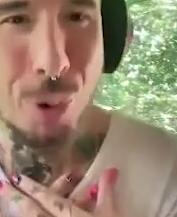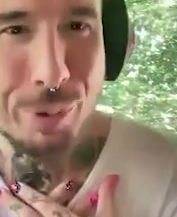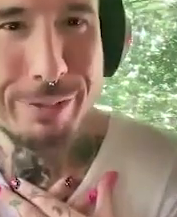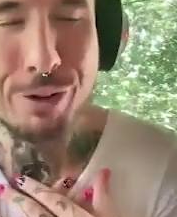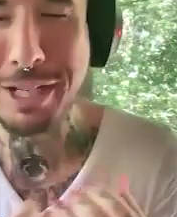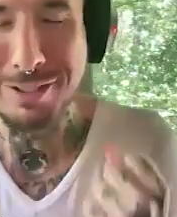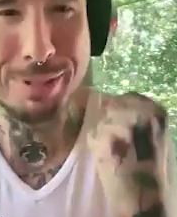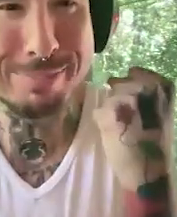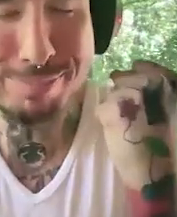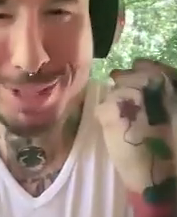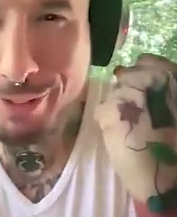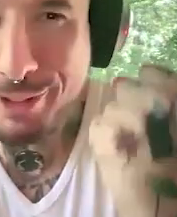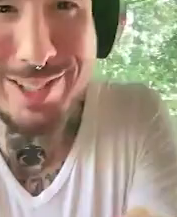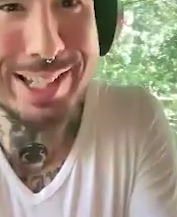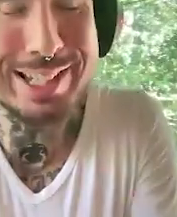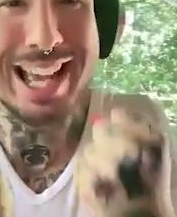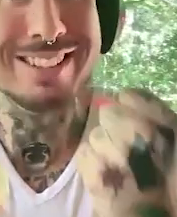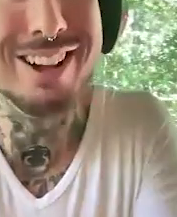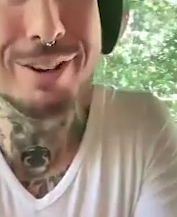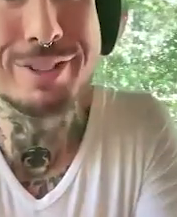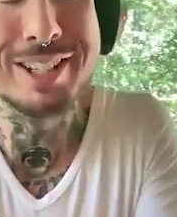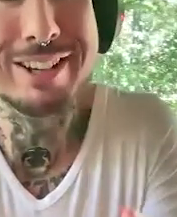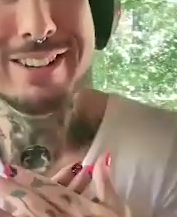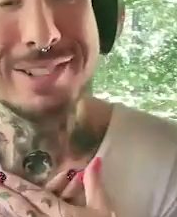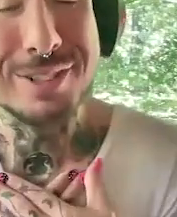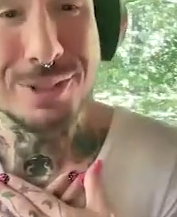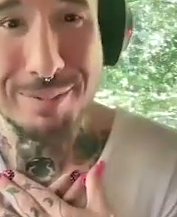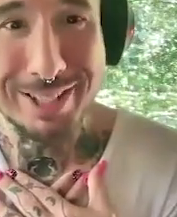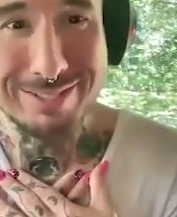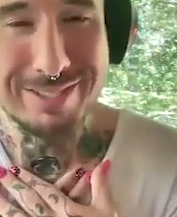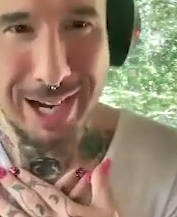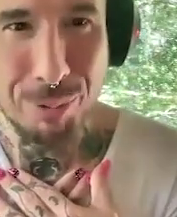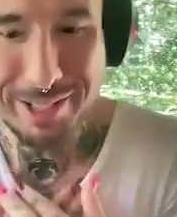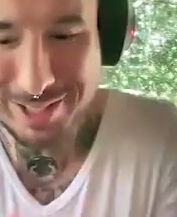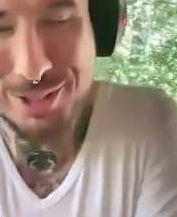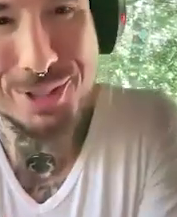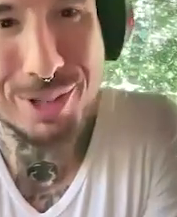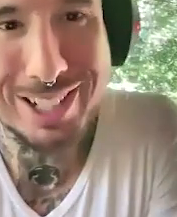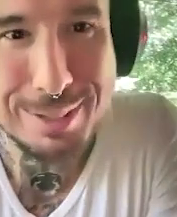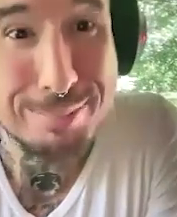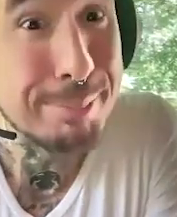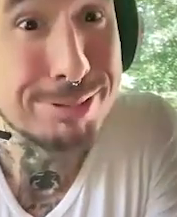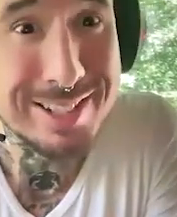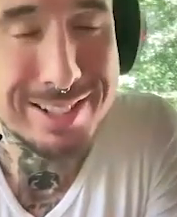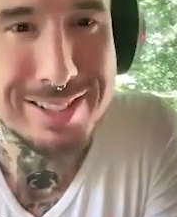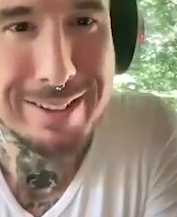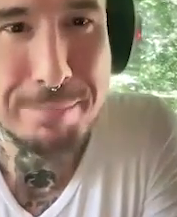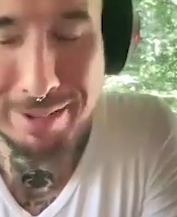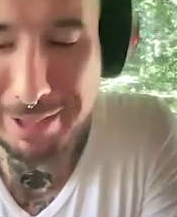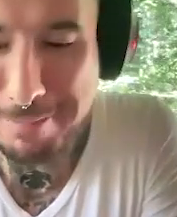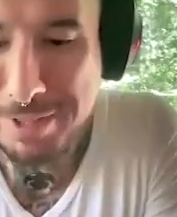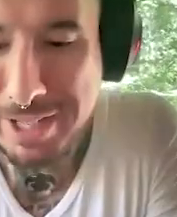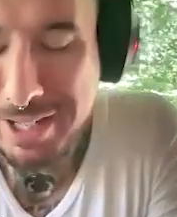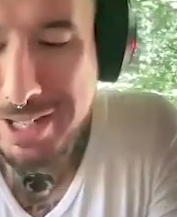that was only for me, to feel seen and loved, and to do something that I wanted to do. So I got to be a princess